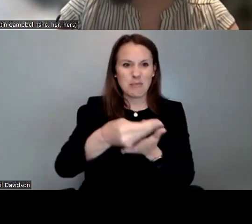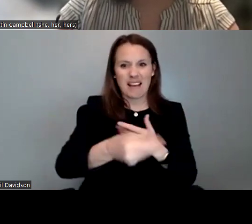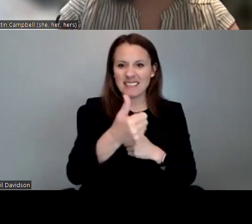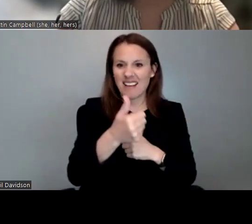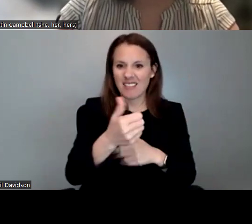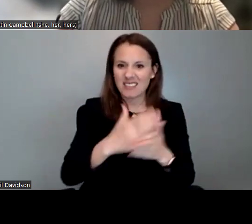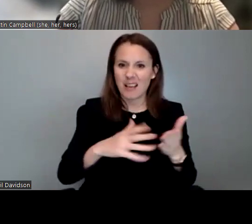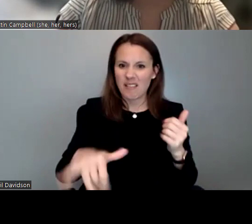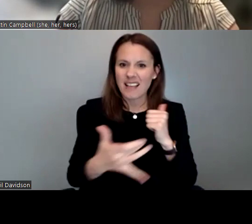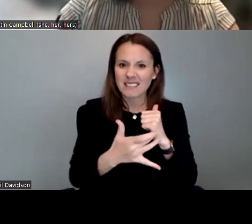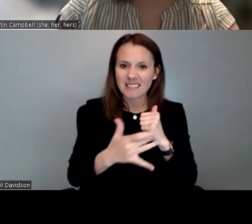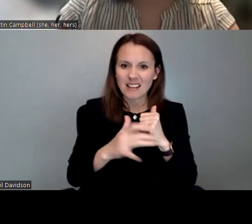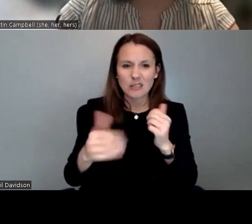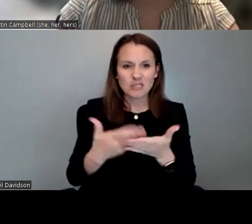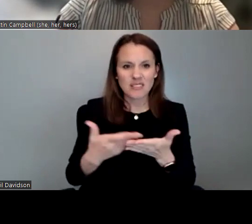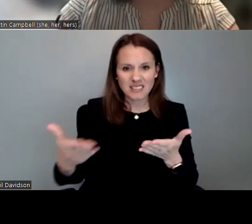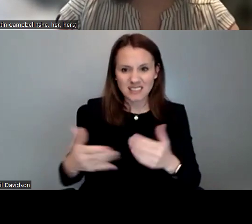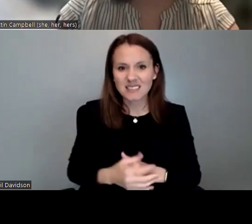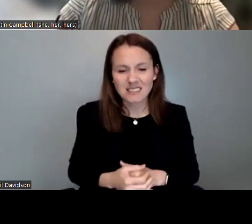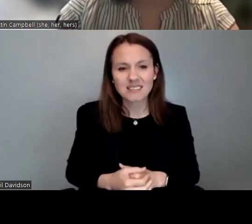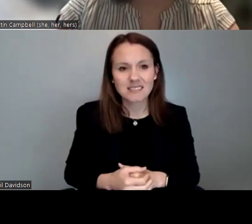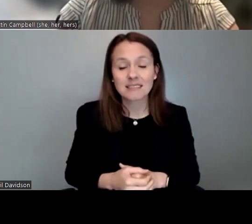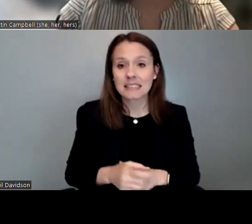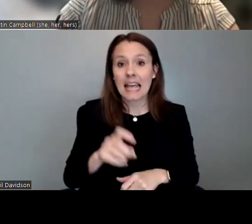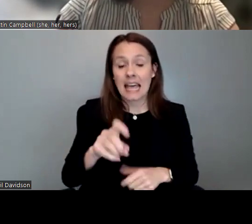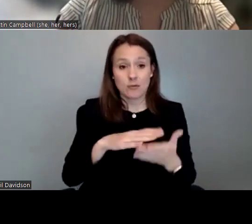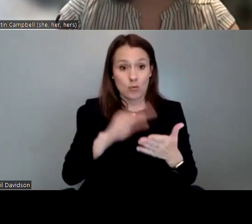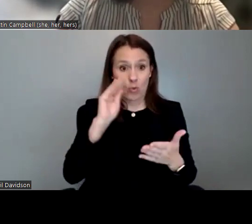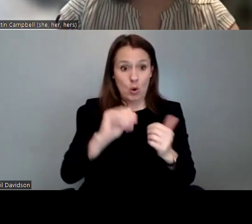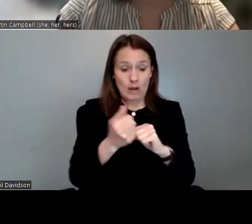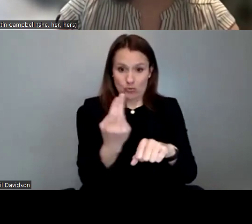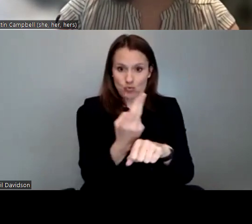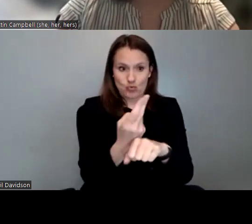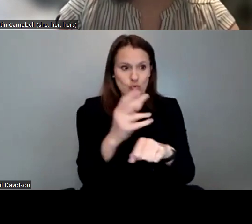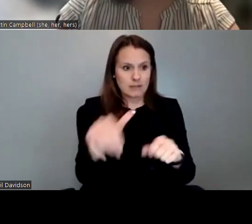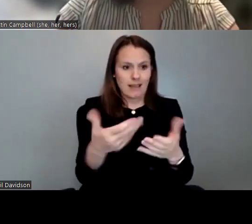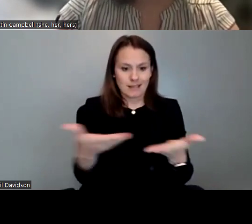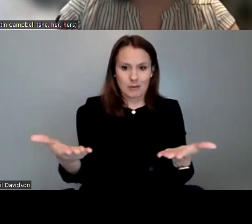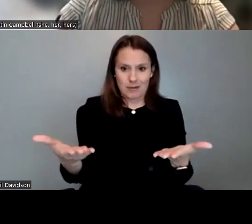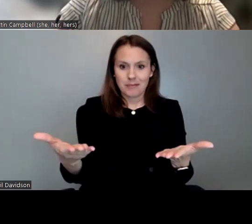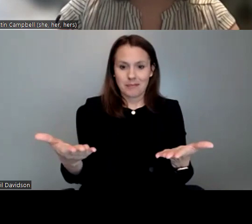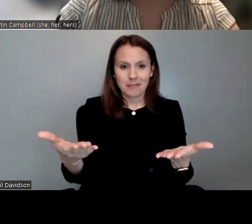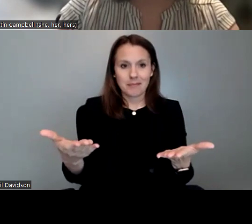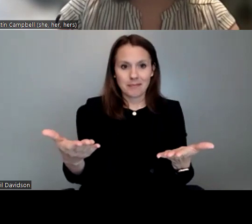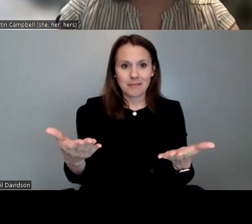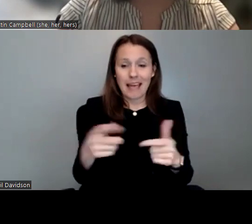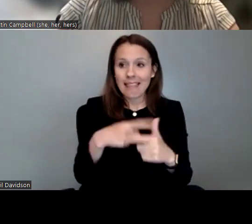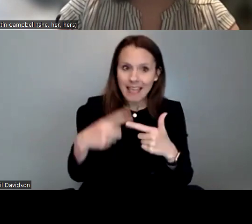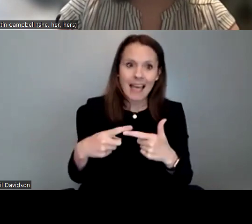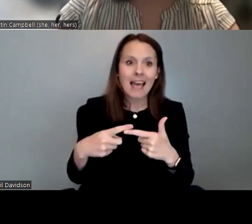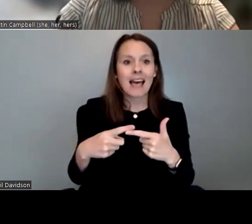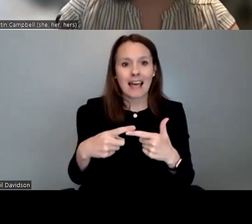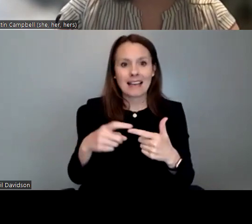Those devices, you have to know how to use the device, And you have to know